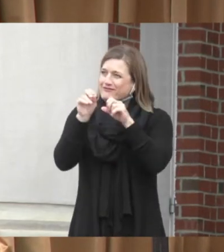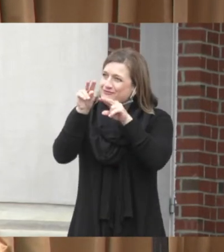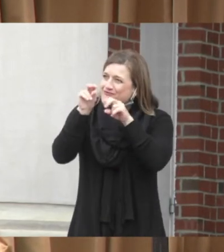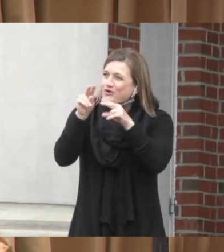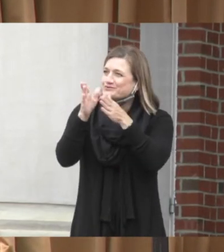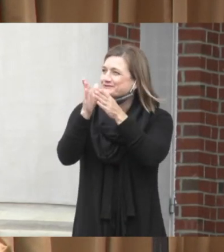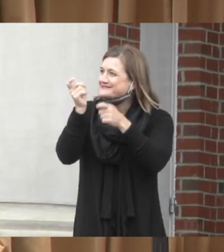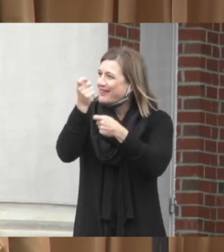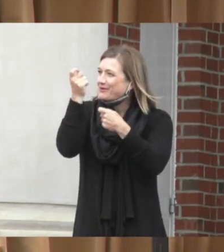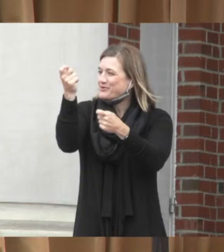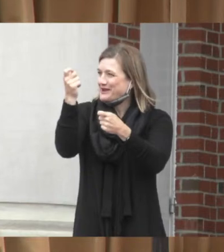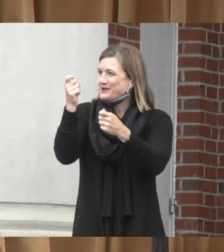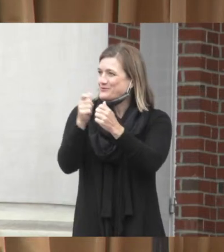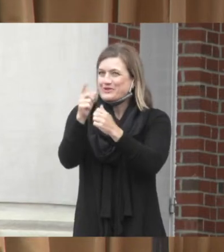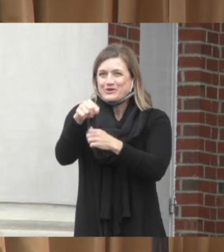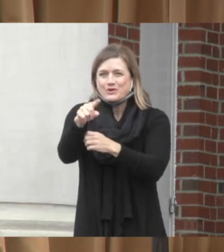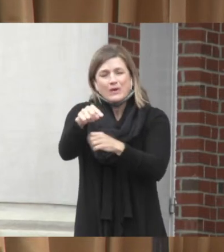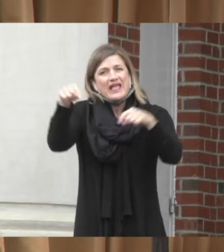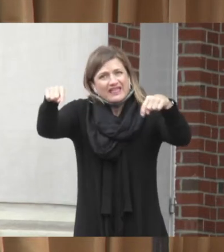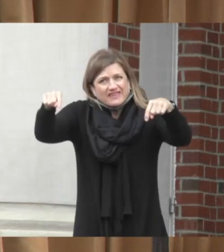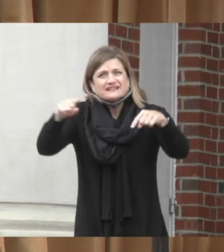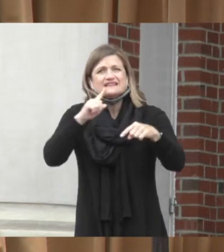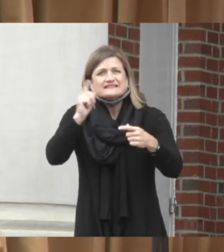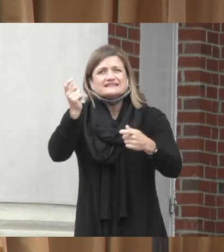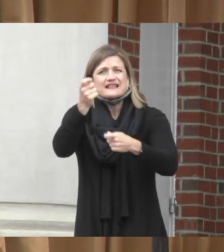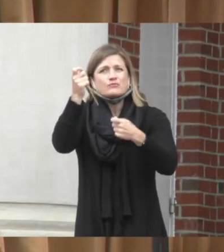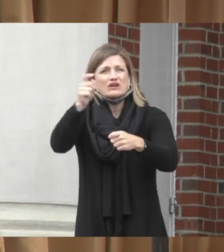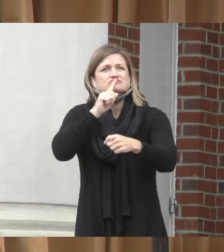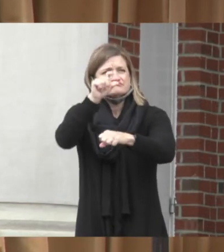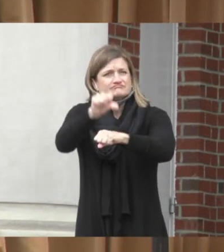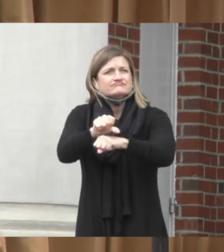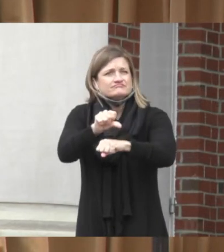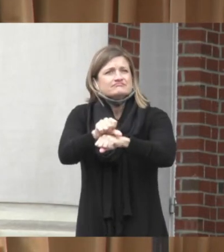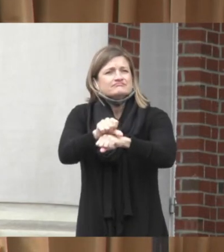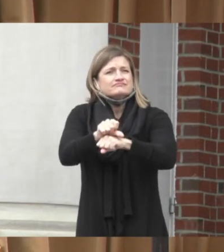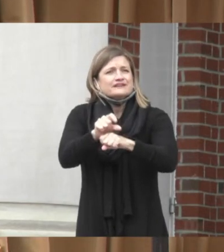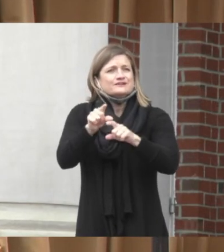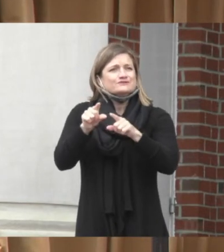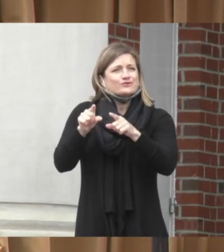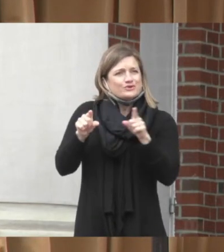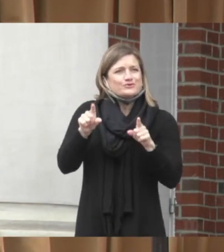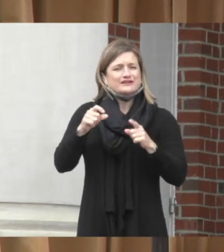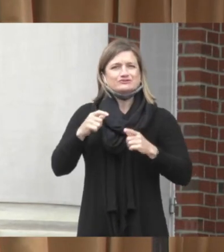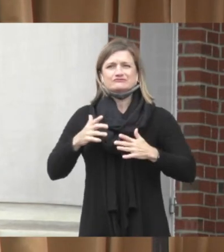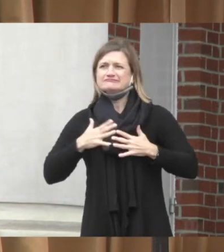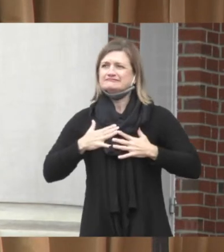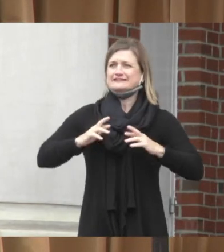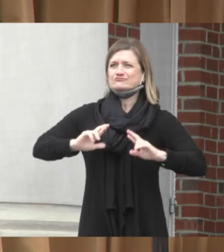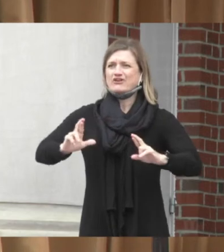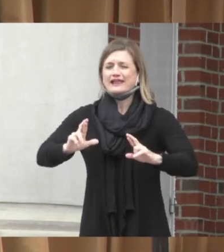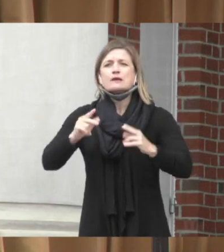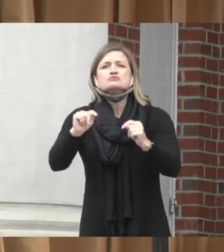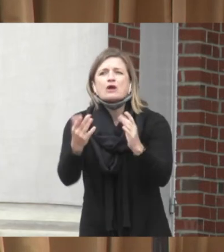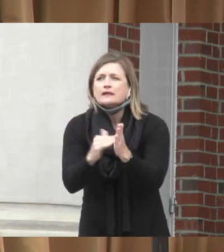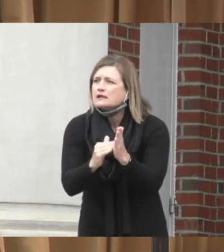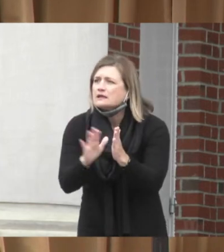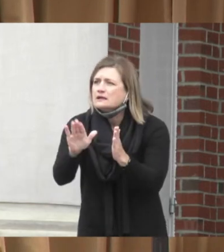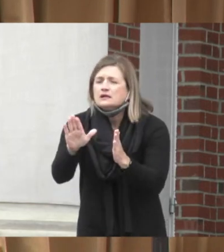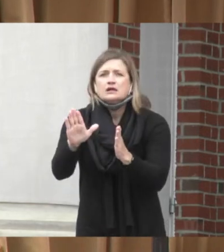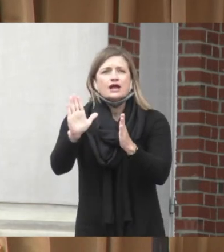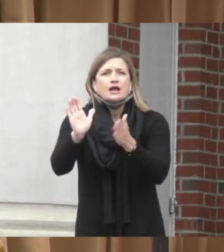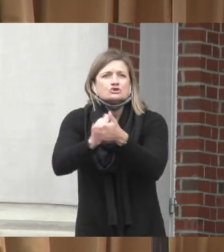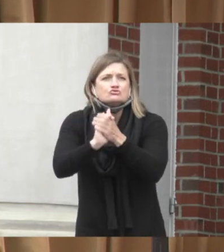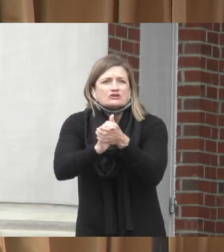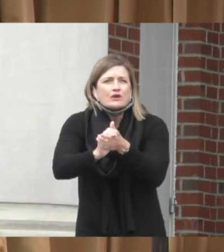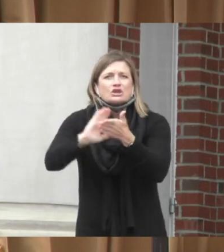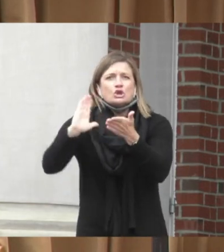it is a celebration. And so while I've given you a moment to get in the mood, let me try again. Congratulations,